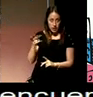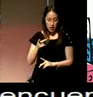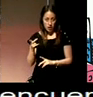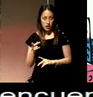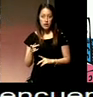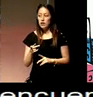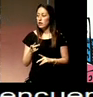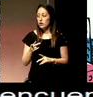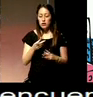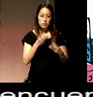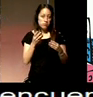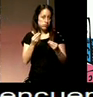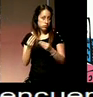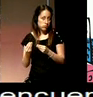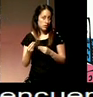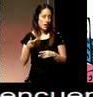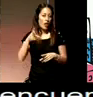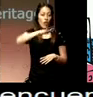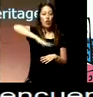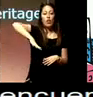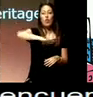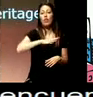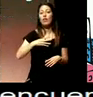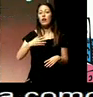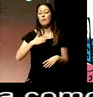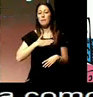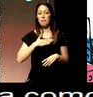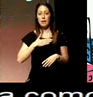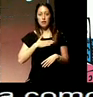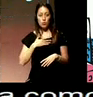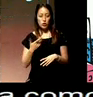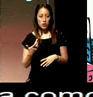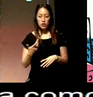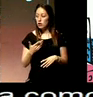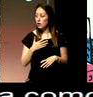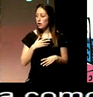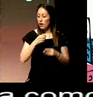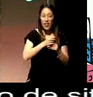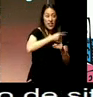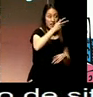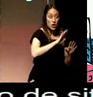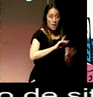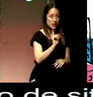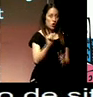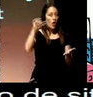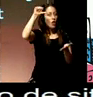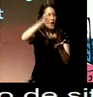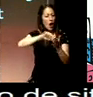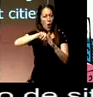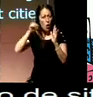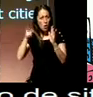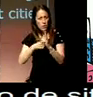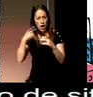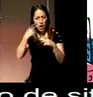and not only buildings, but entire ancient cities and archaeological sites of great